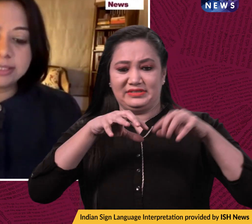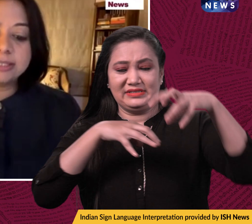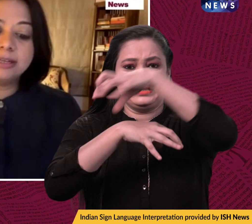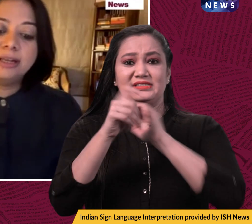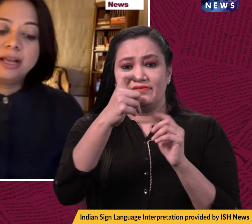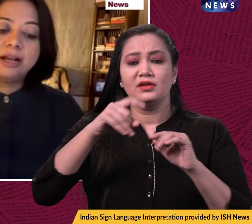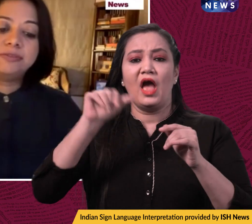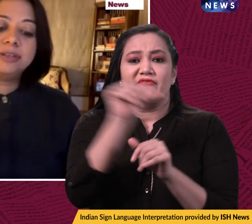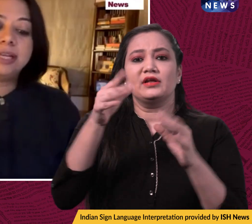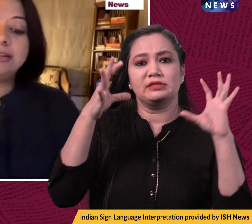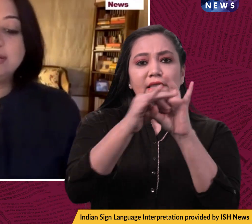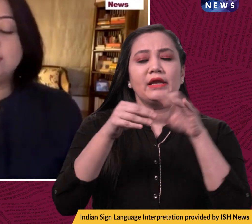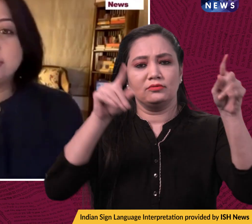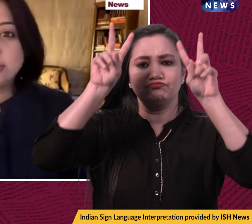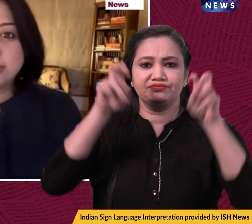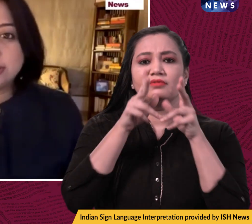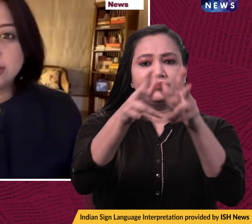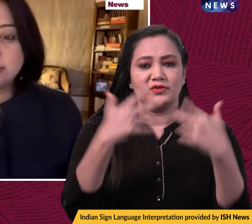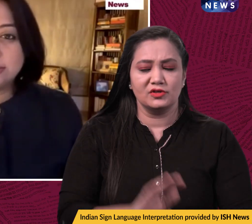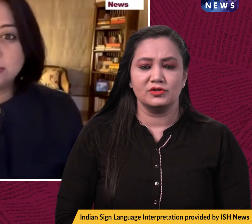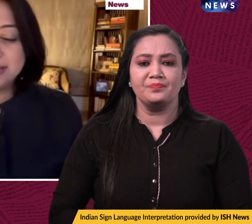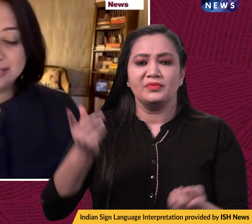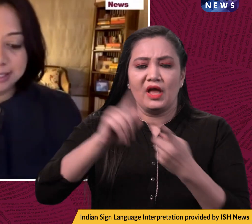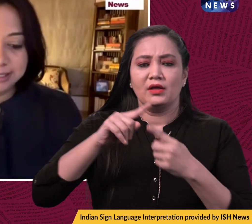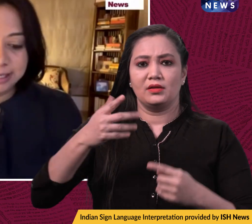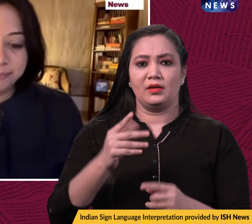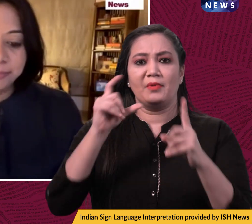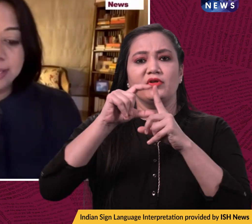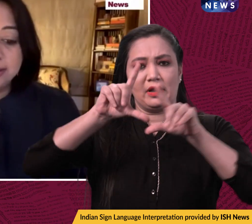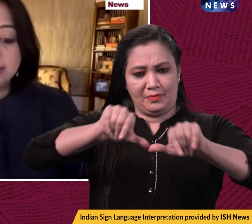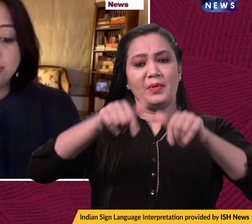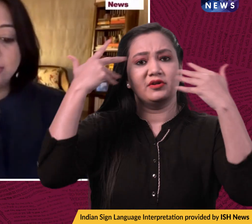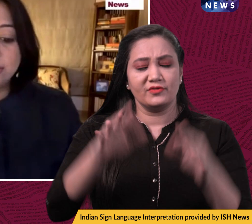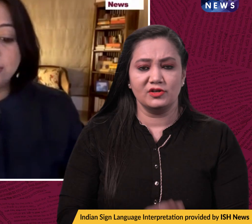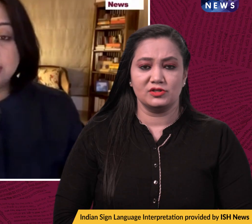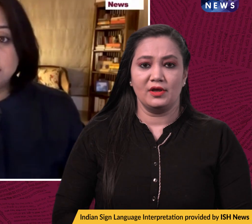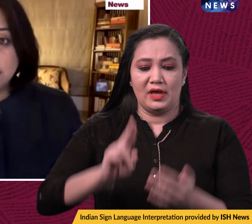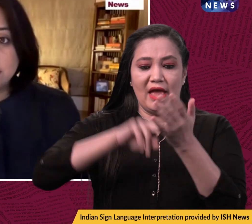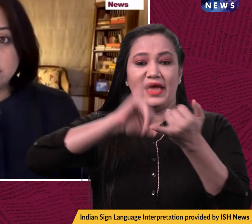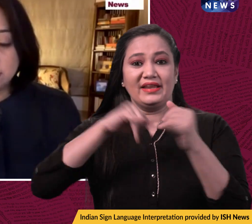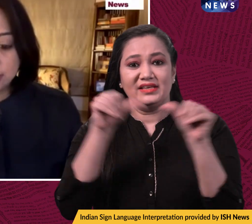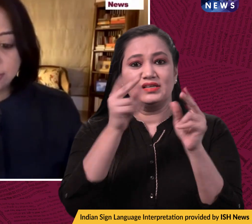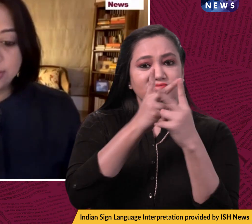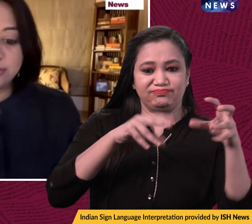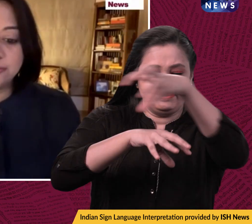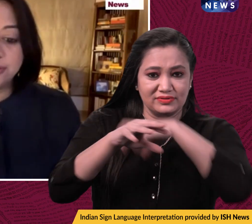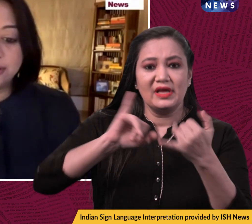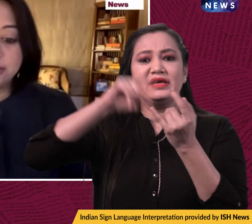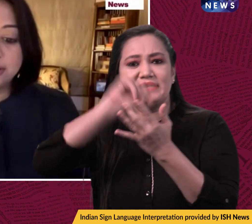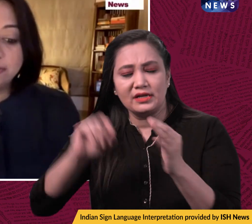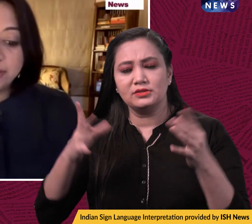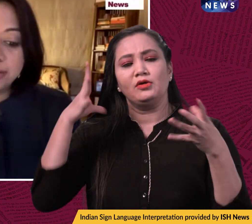on Afghanistan after a regional security dialogue that took place in Delhi. The national security advisors or secretaries